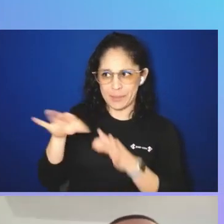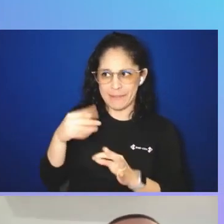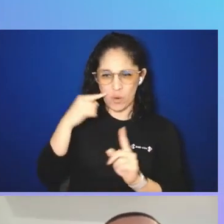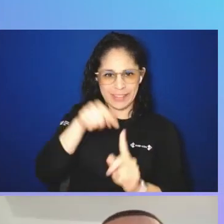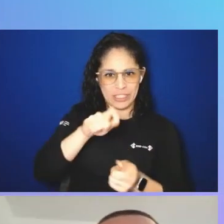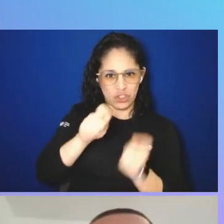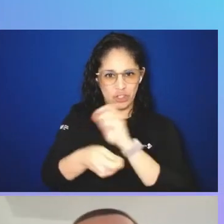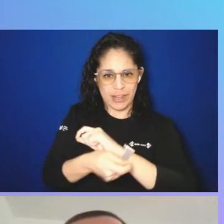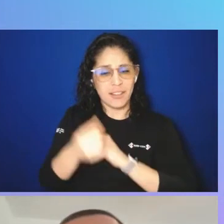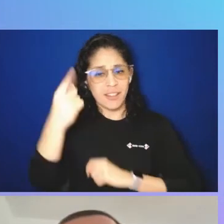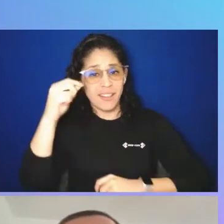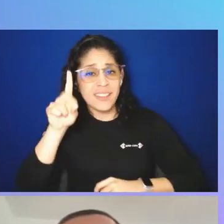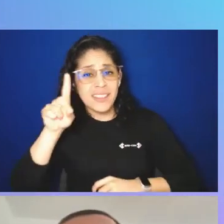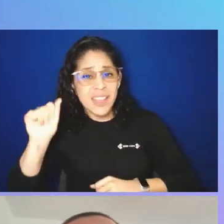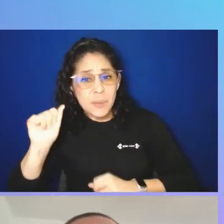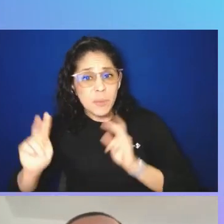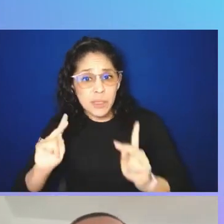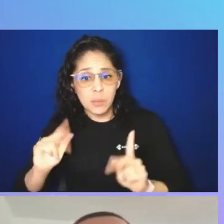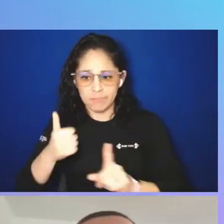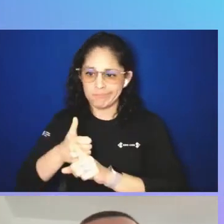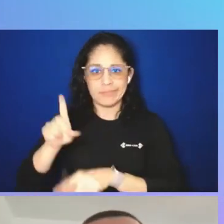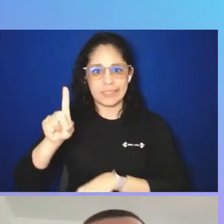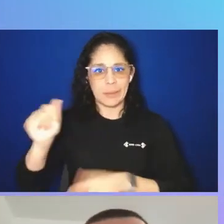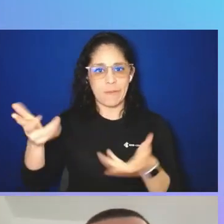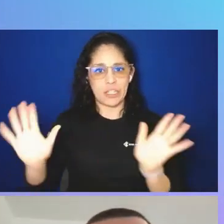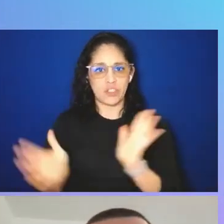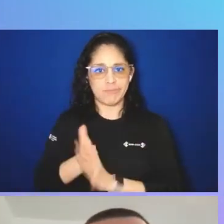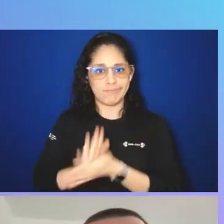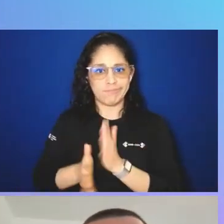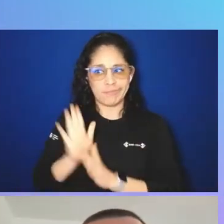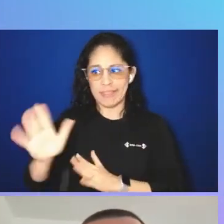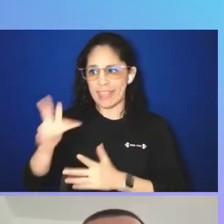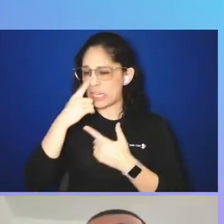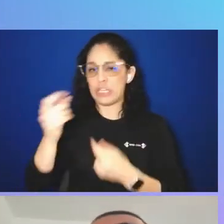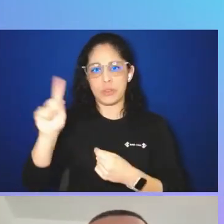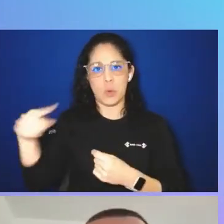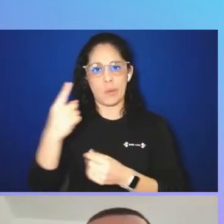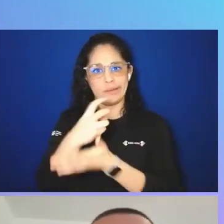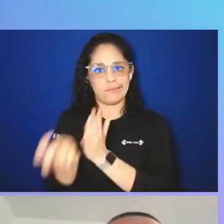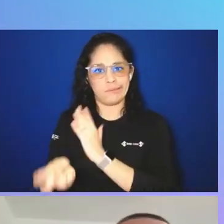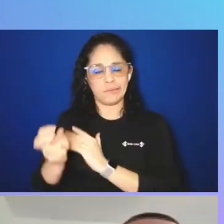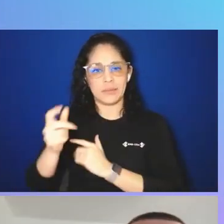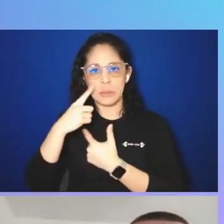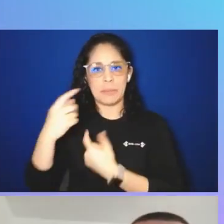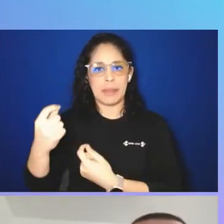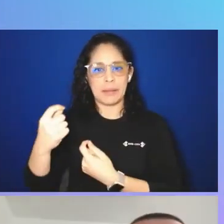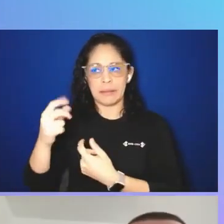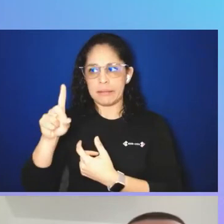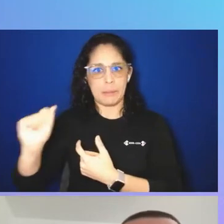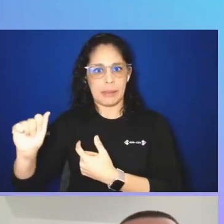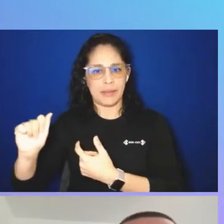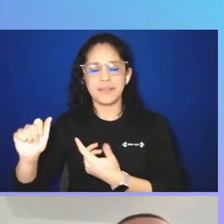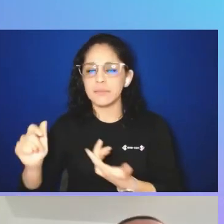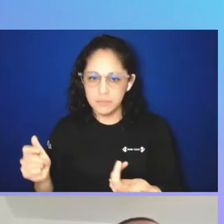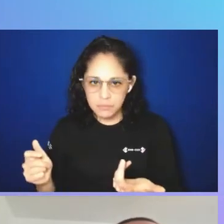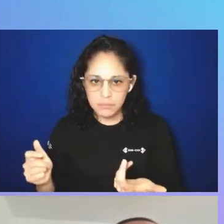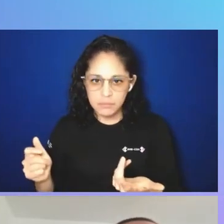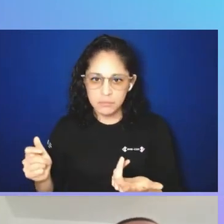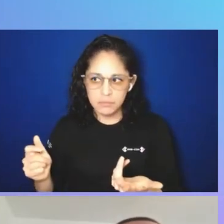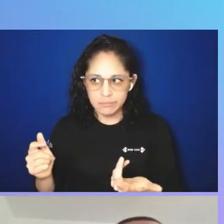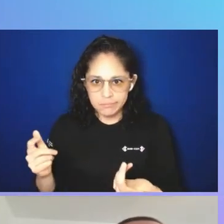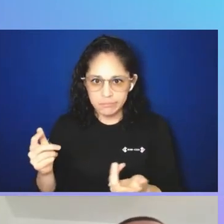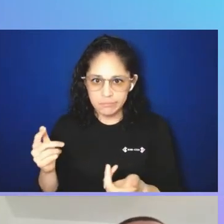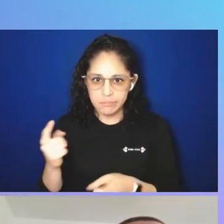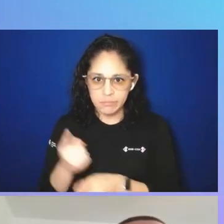disabled people aren't just disabled, and not all their interests are disability related. Who knew? Like, it's an obvious point, but